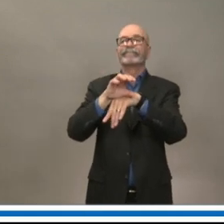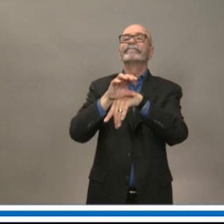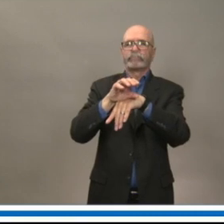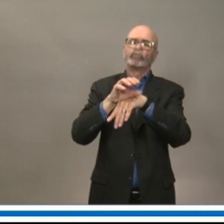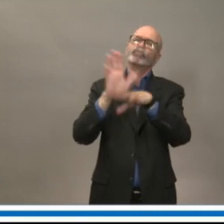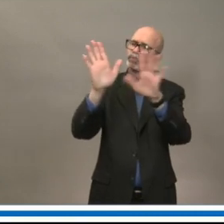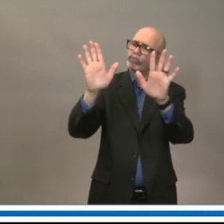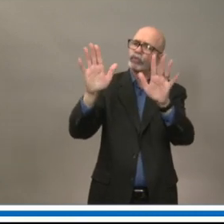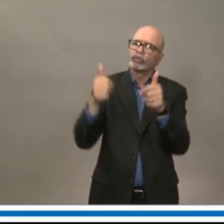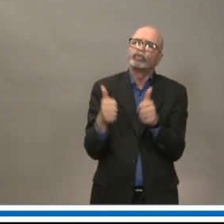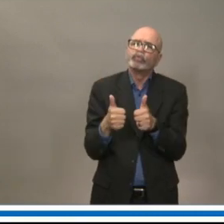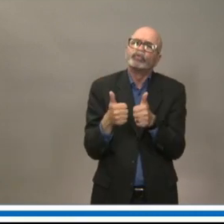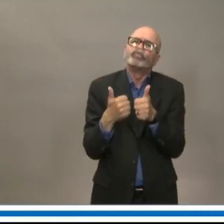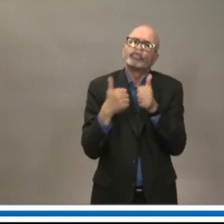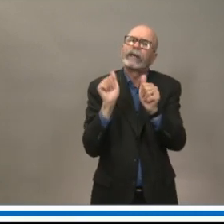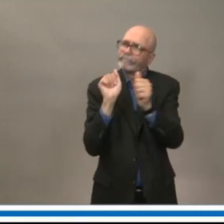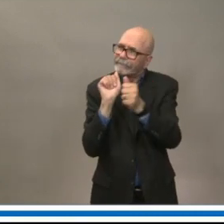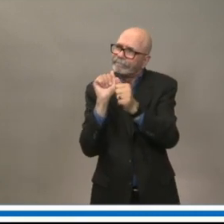will no longer be allowed.